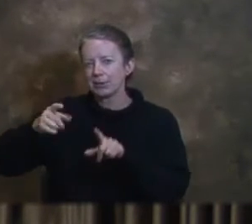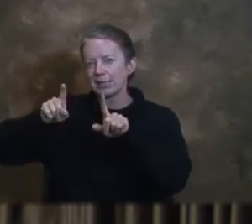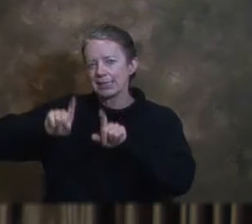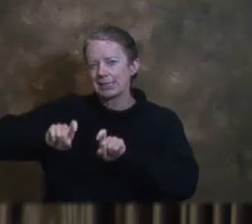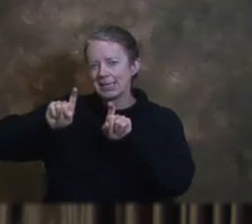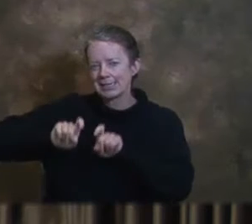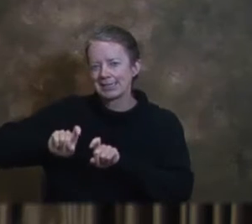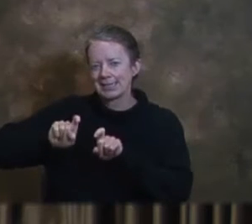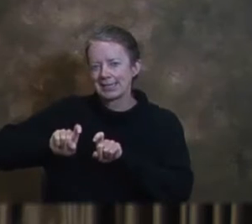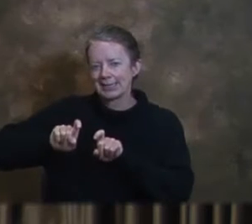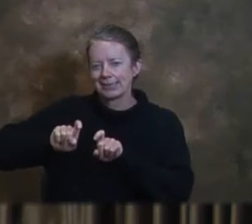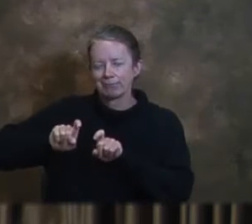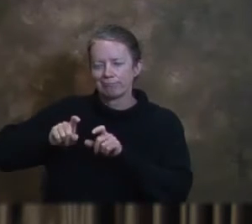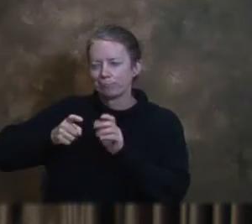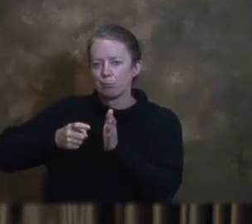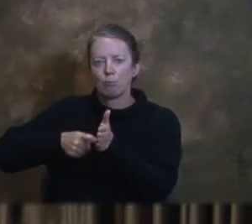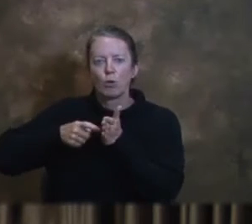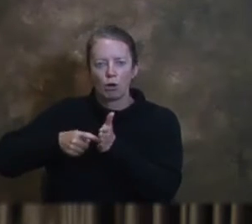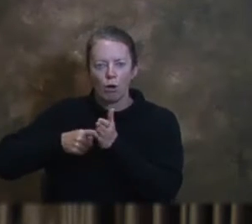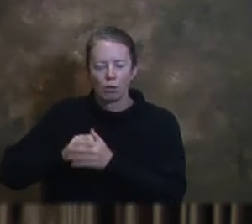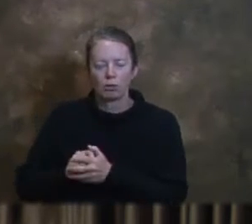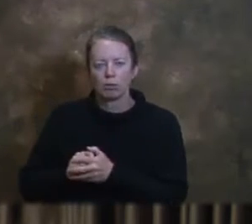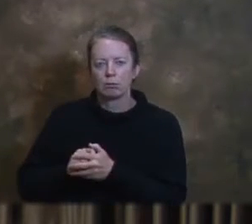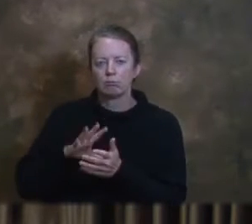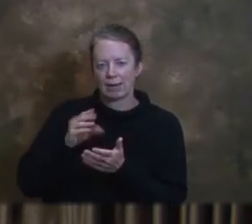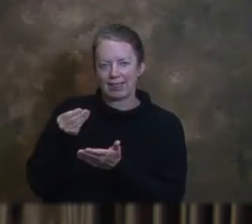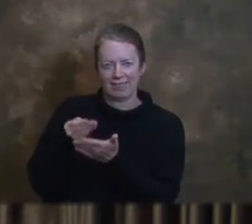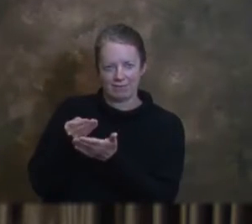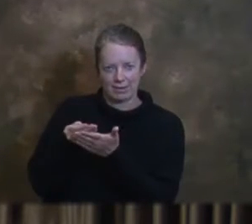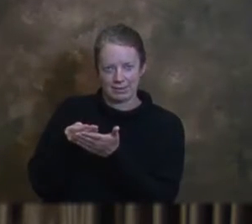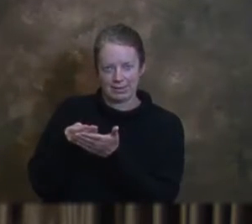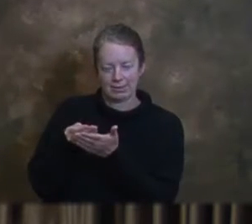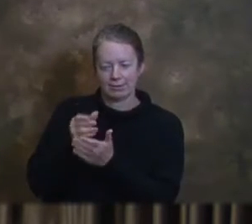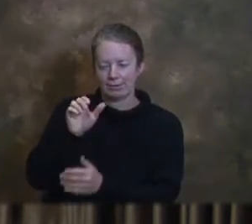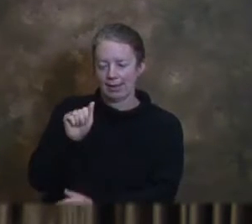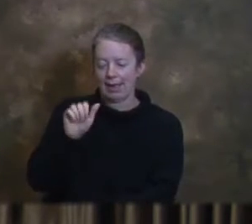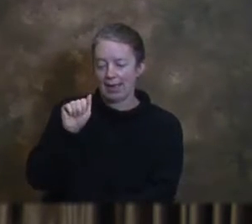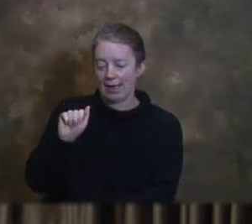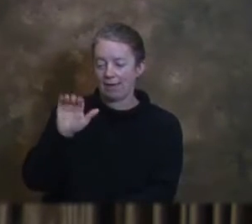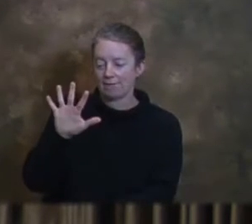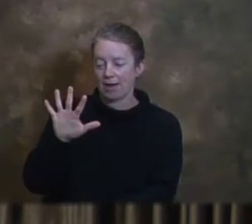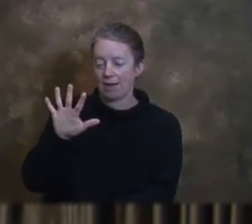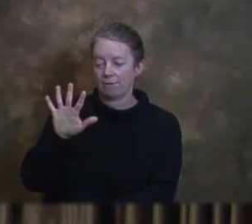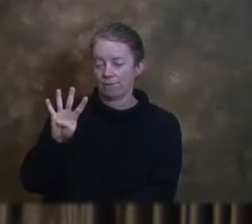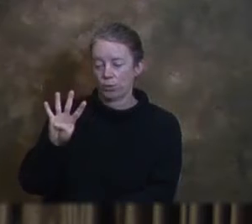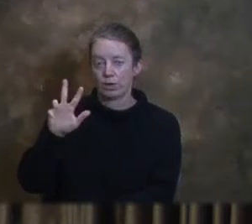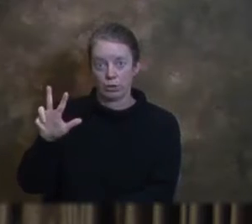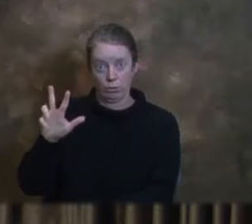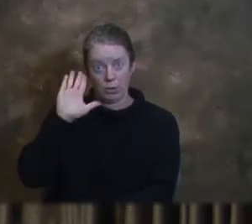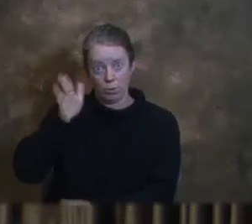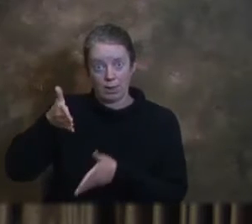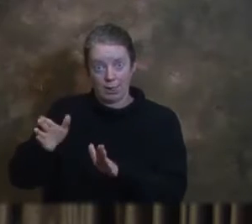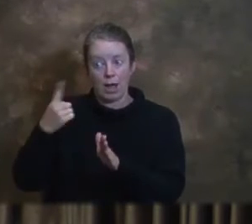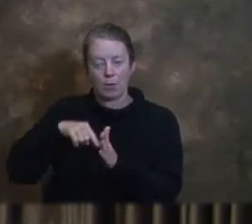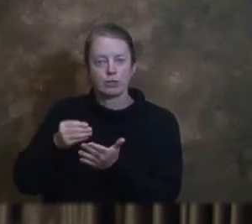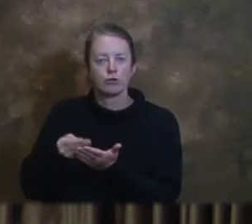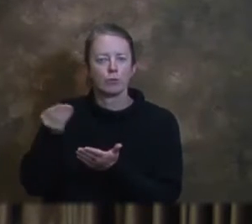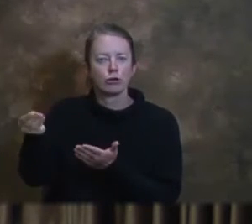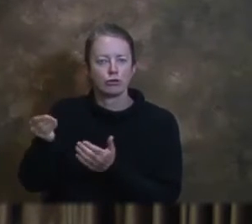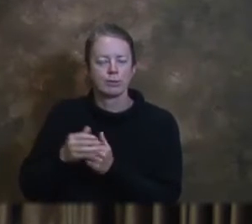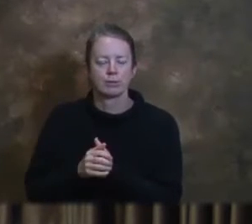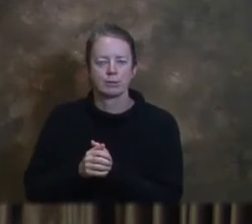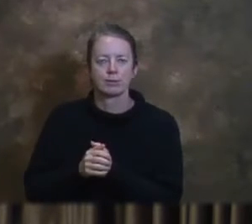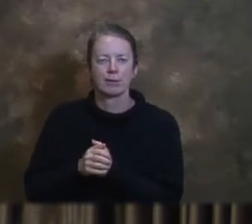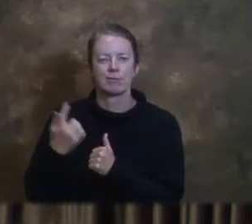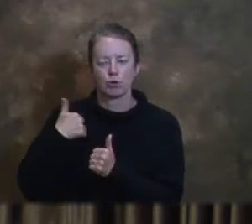testing protocols and funding that is AA 543 that will allow us to purchase. And so we